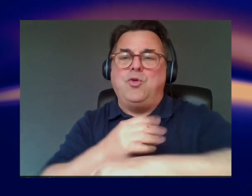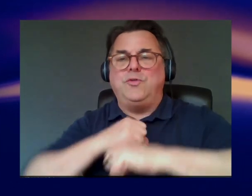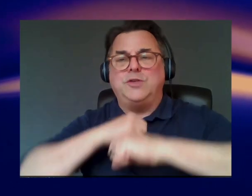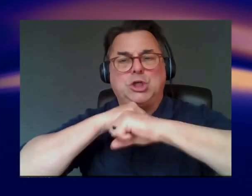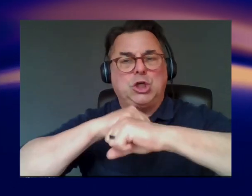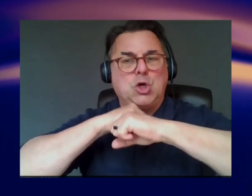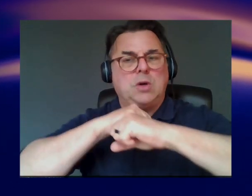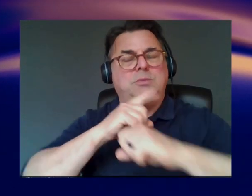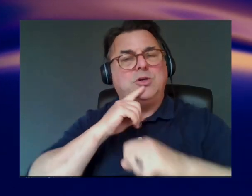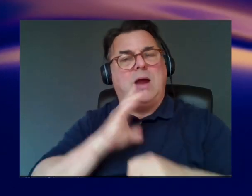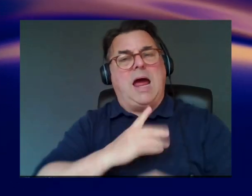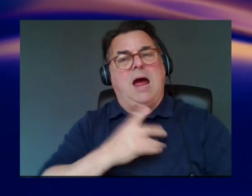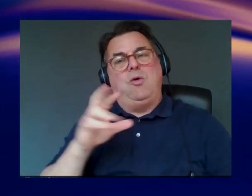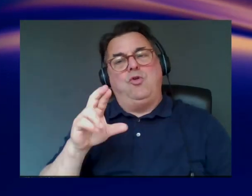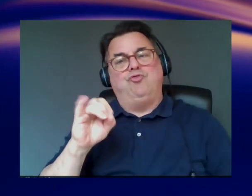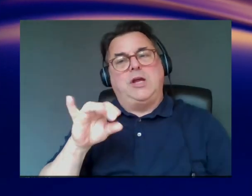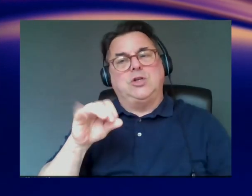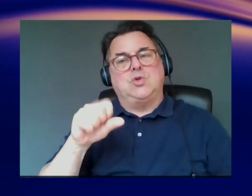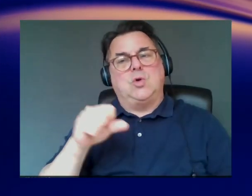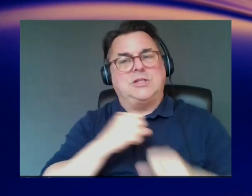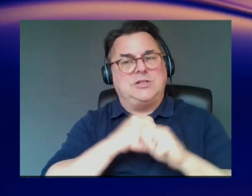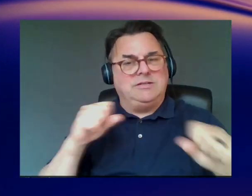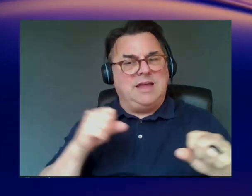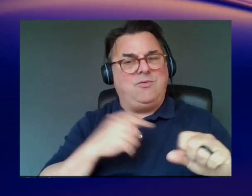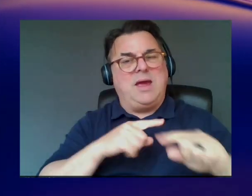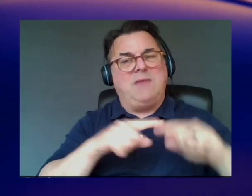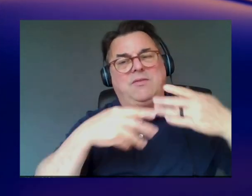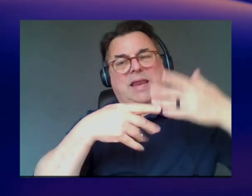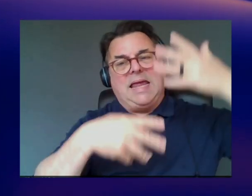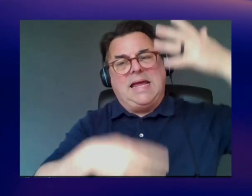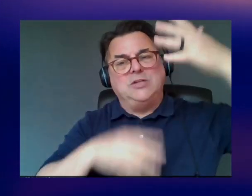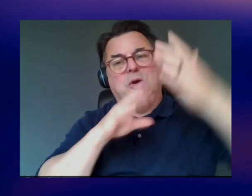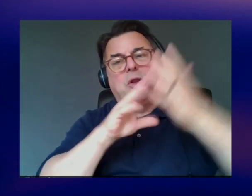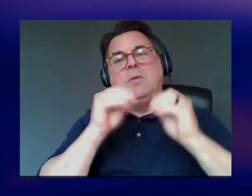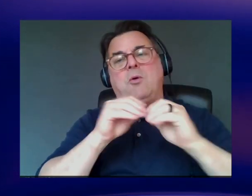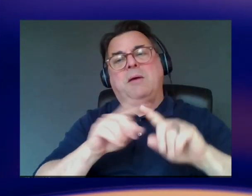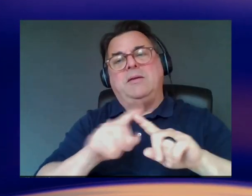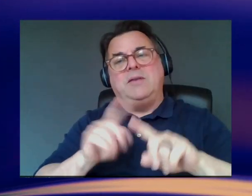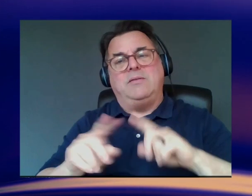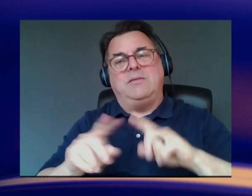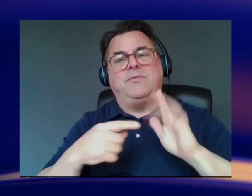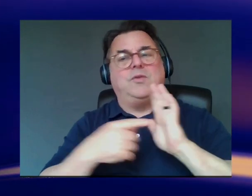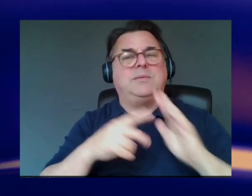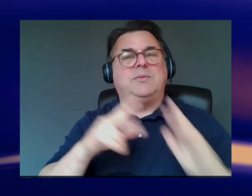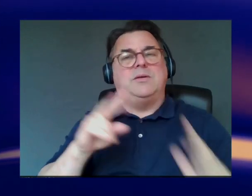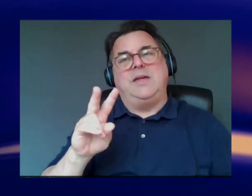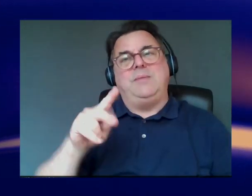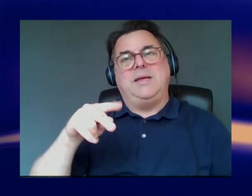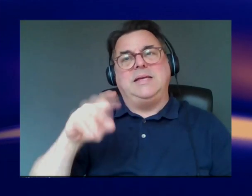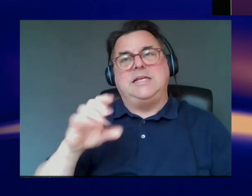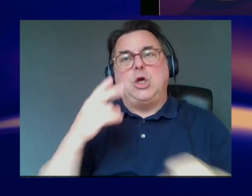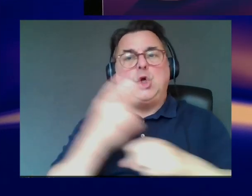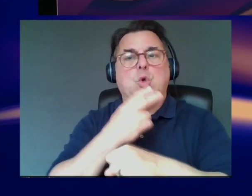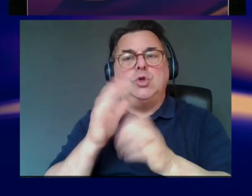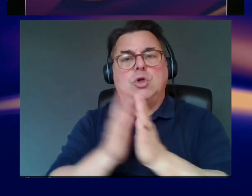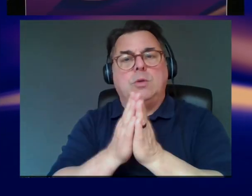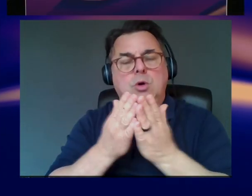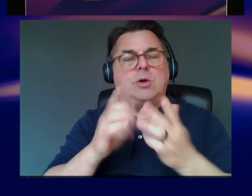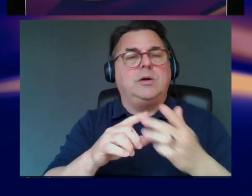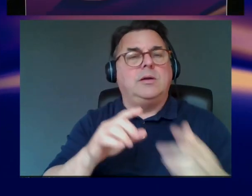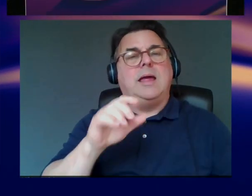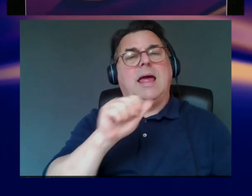Security Oh My, where we go into VPCs and subnets and network ACLs to continue hardening the network and hardening